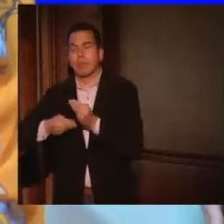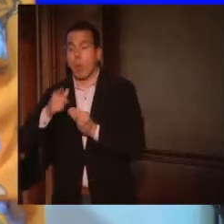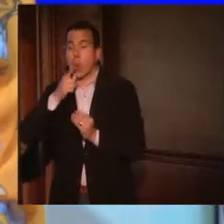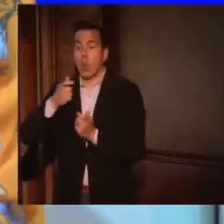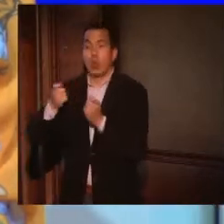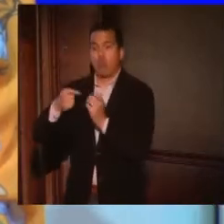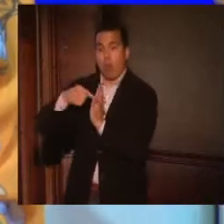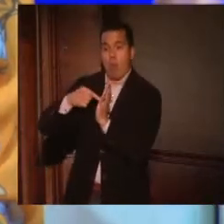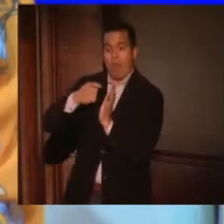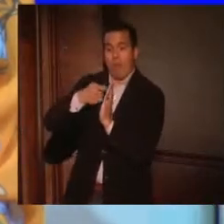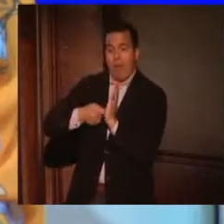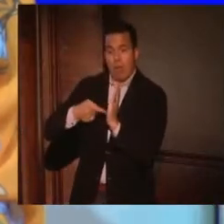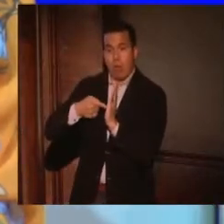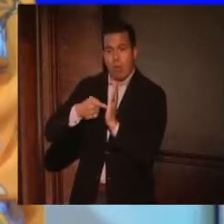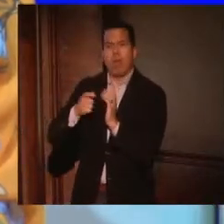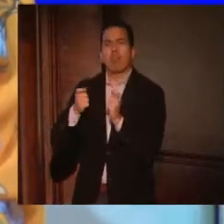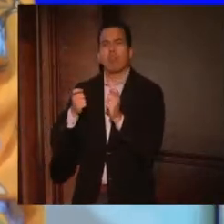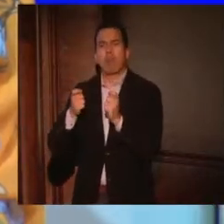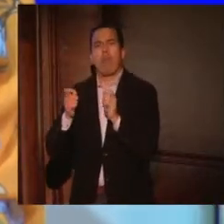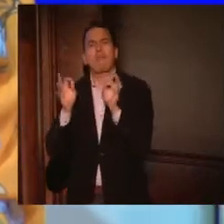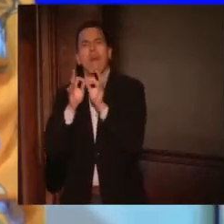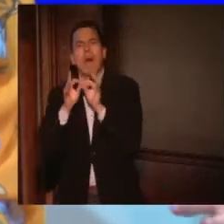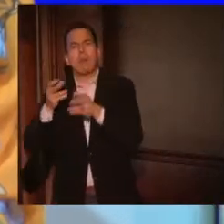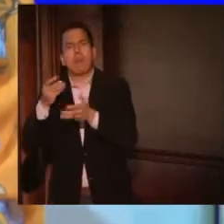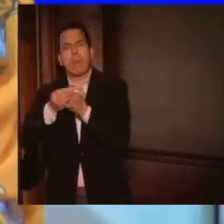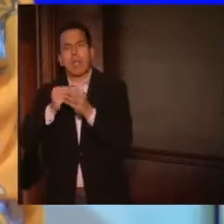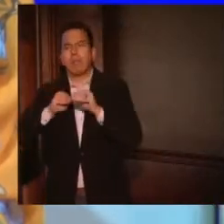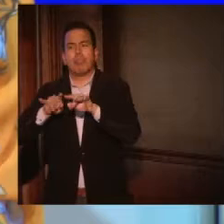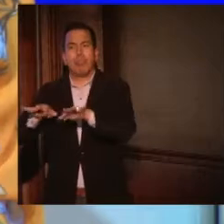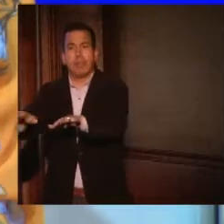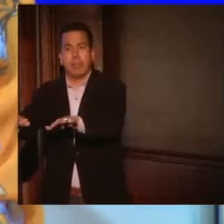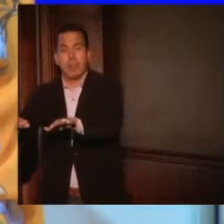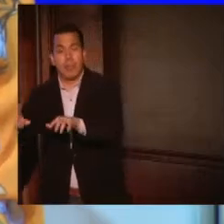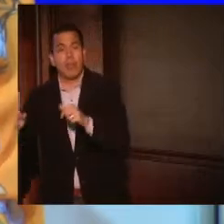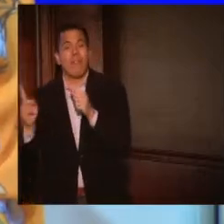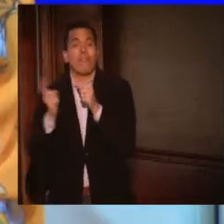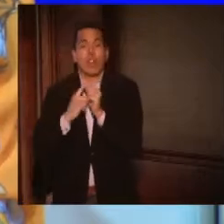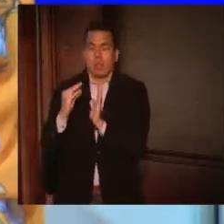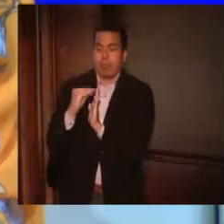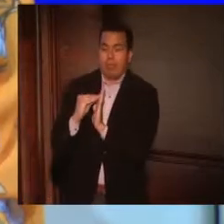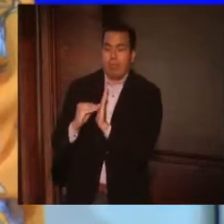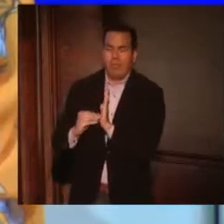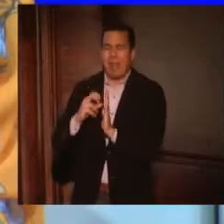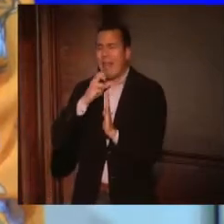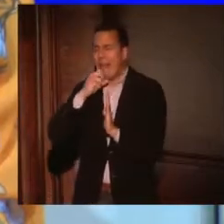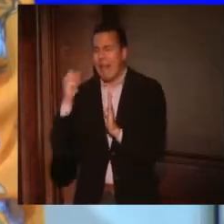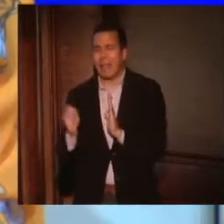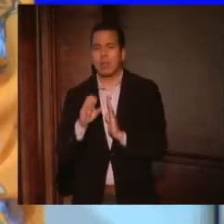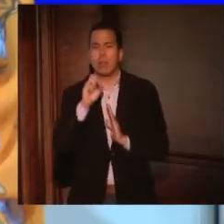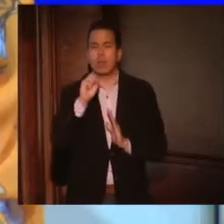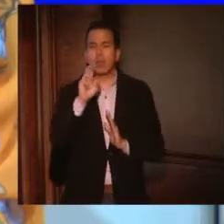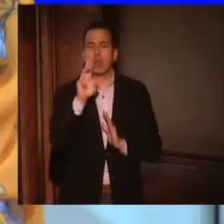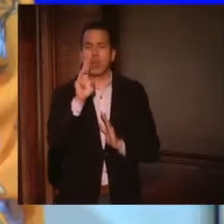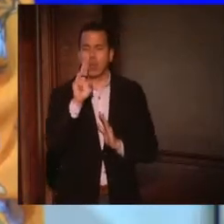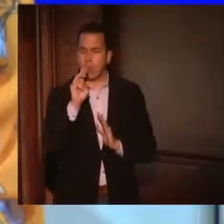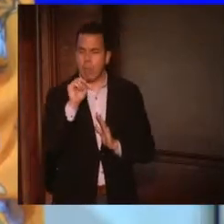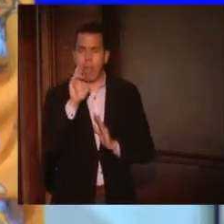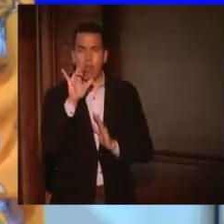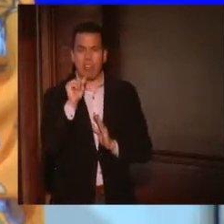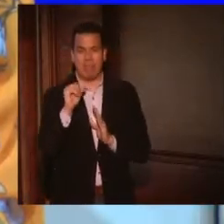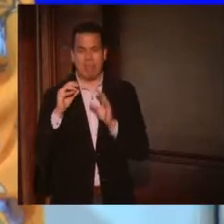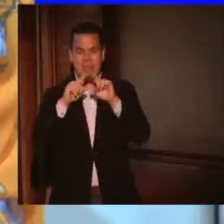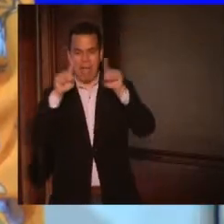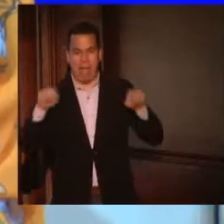control value flow. The first recorded piece of information in human history is an ancient Sumerian tablet that in cuneiform says, you